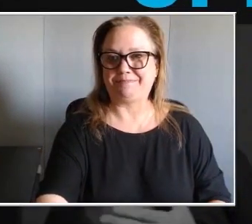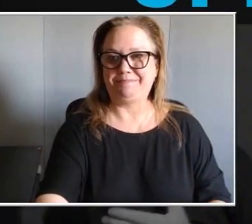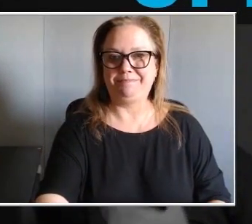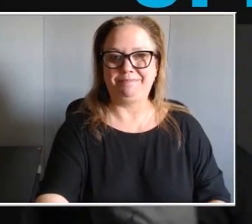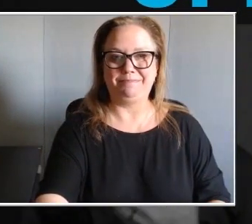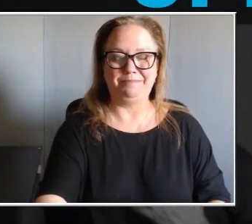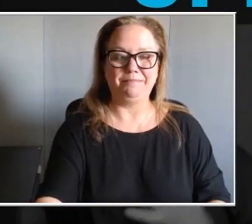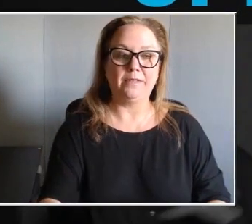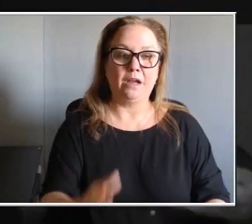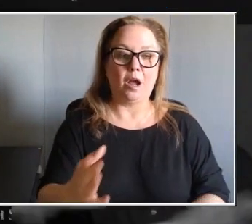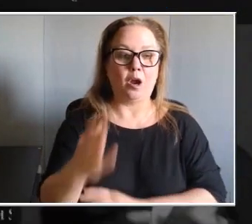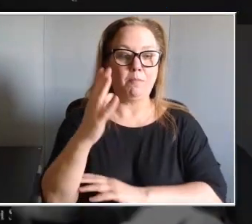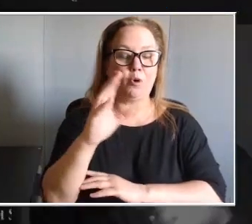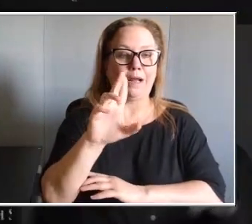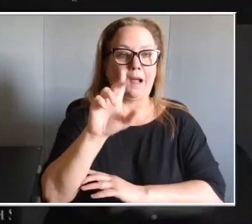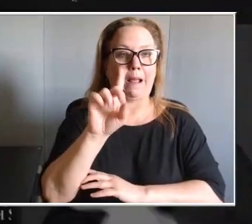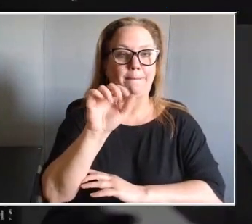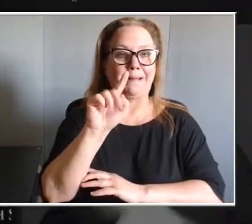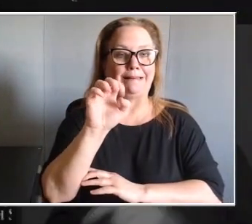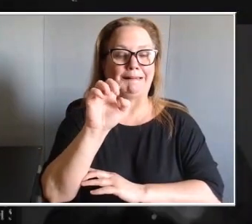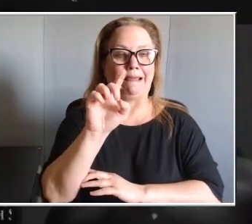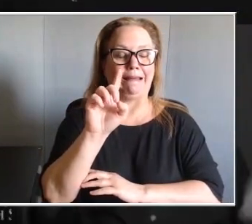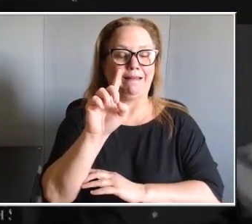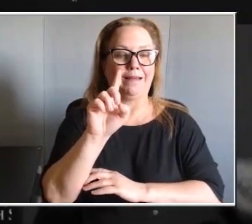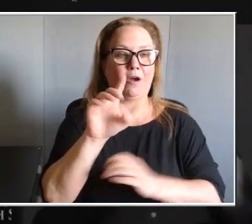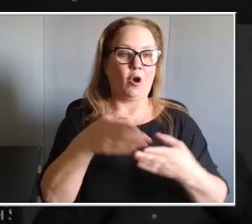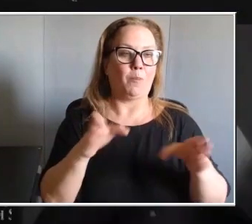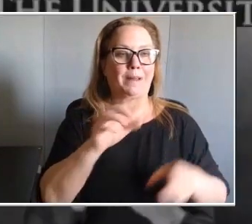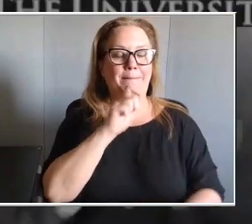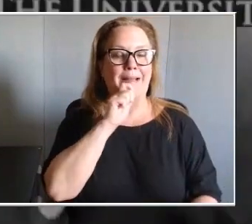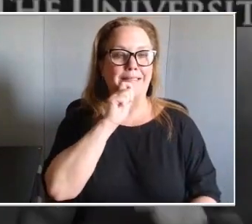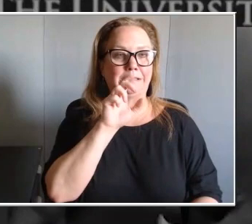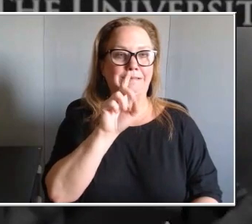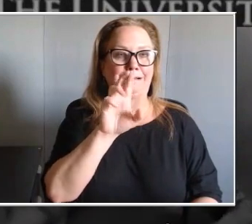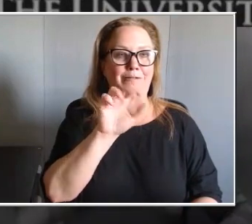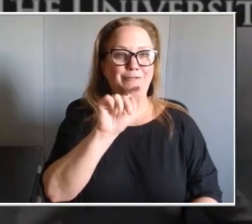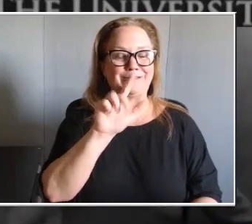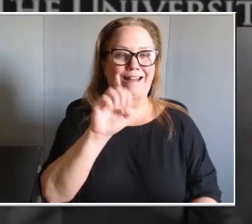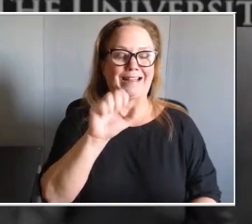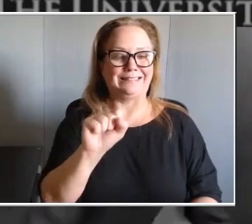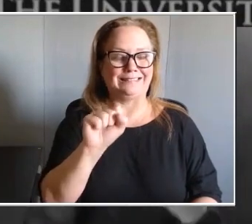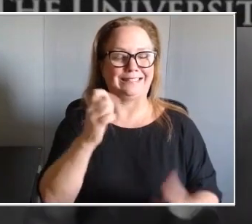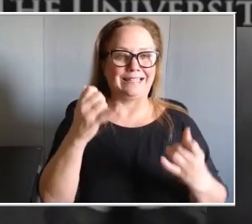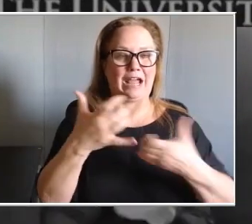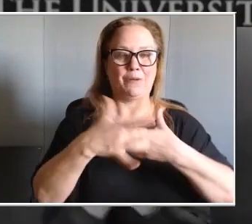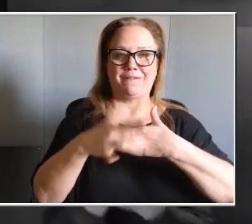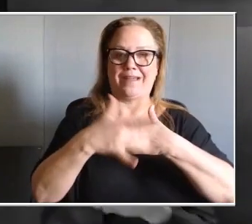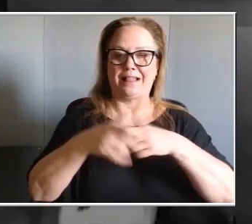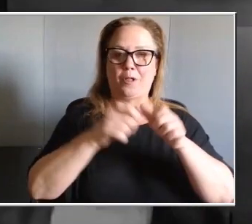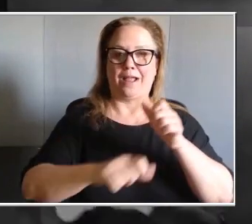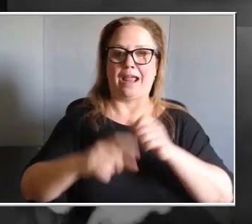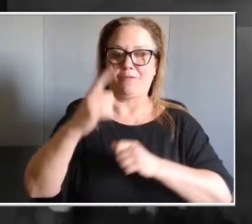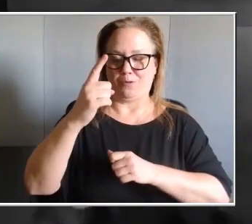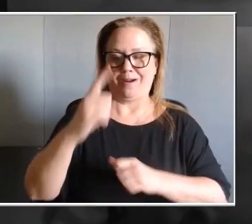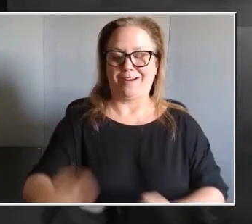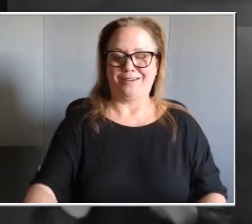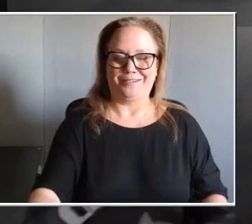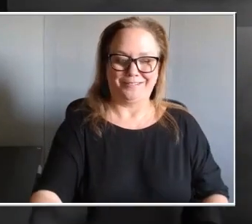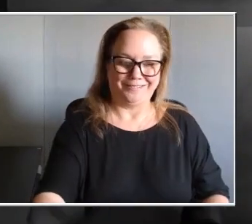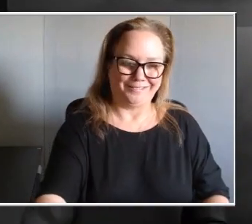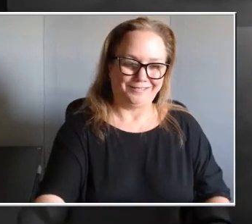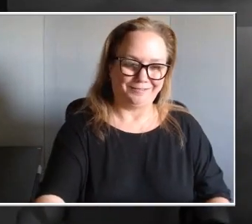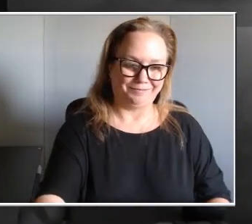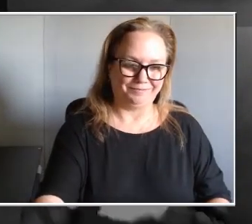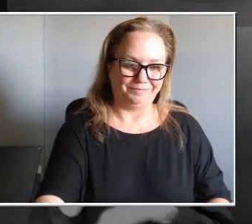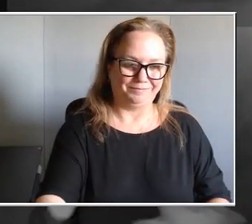Subscribe to our Morning Medical Update and Open Mics with Dr. Stites podcasts. Now everywhere podcasts are available.